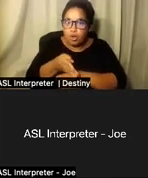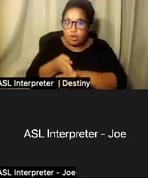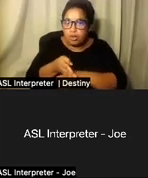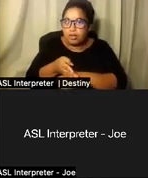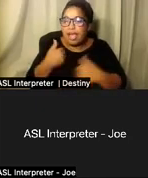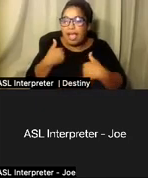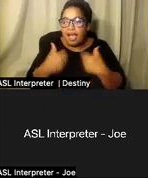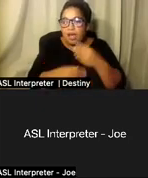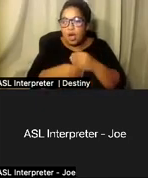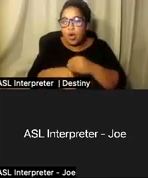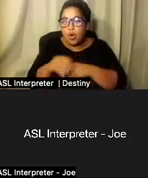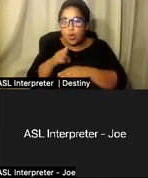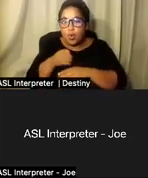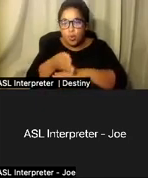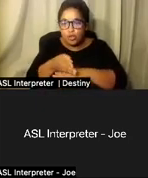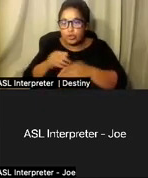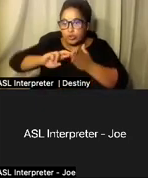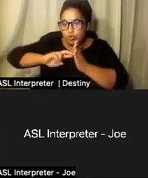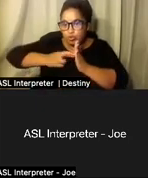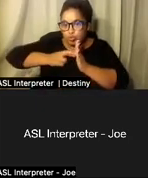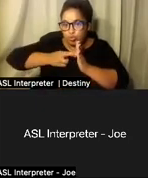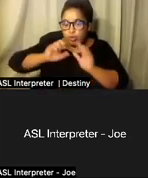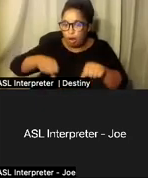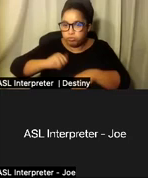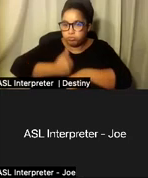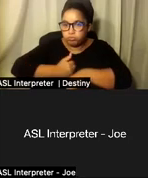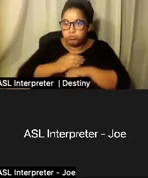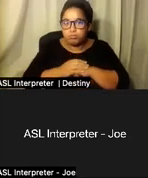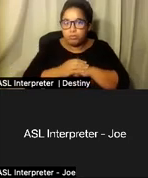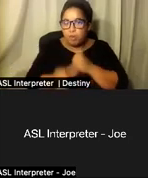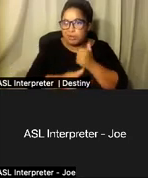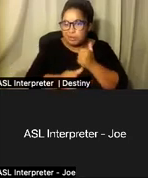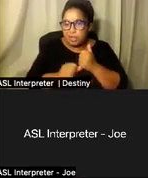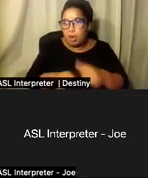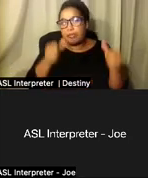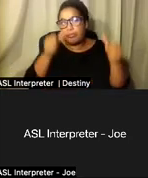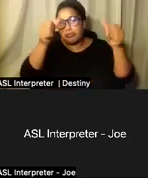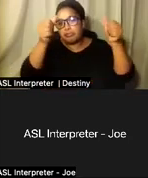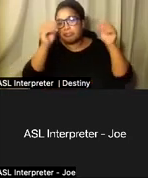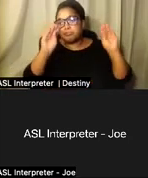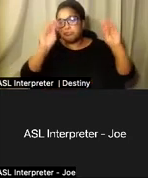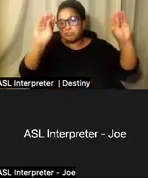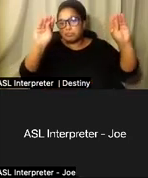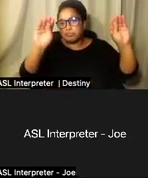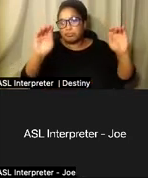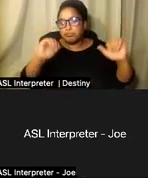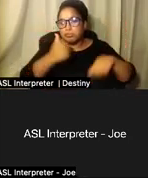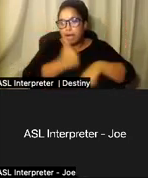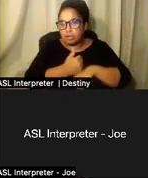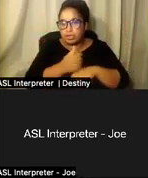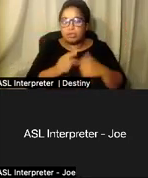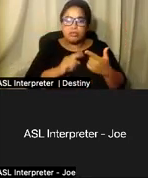additional wood screws that you can put through to assist in mounting, and you definitely would use that. So you've got to